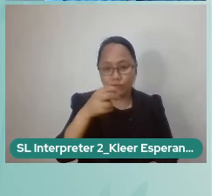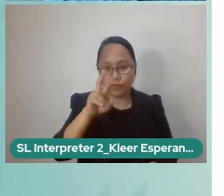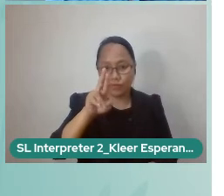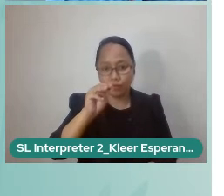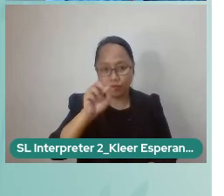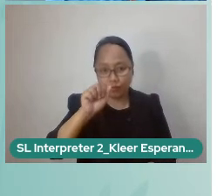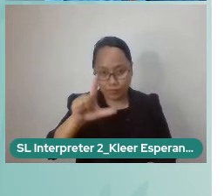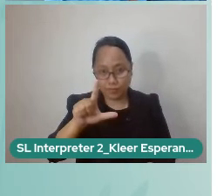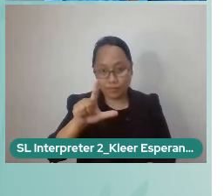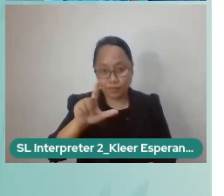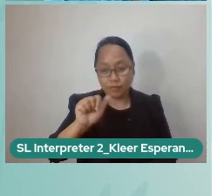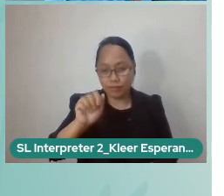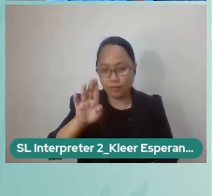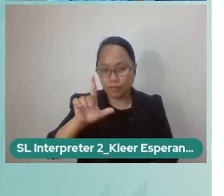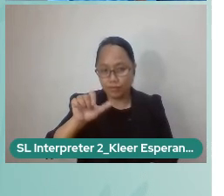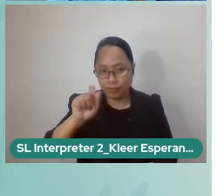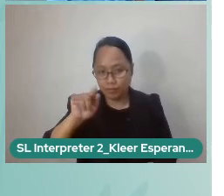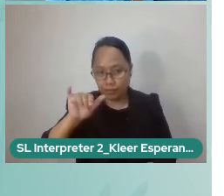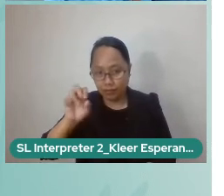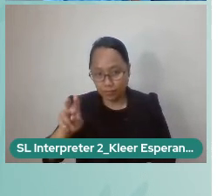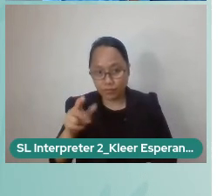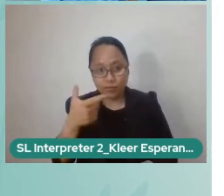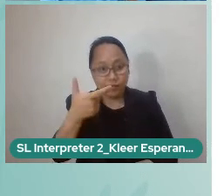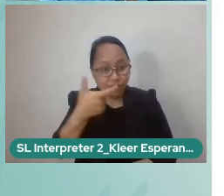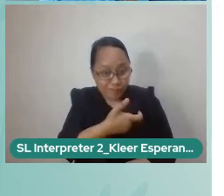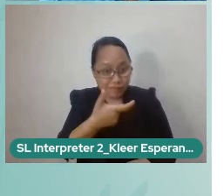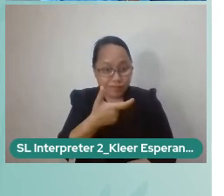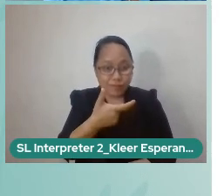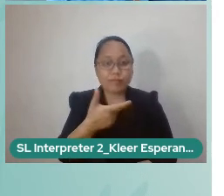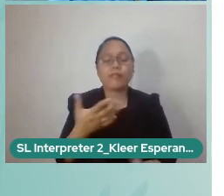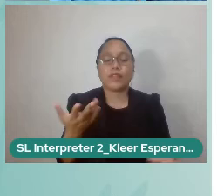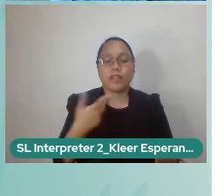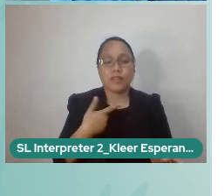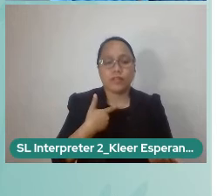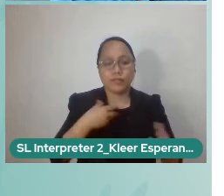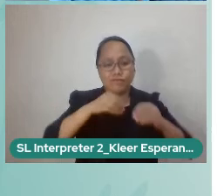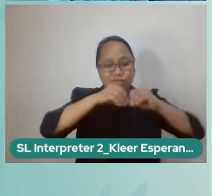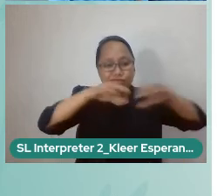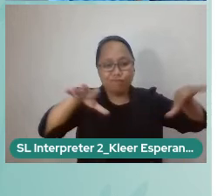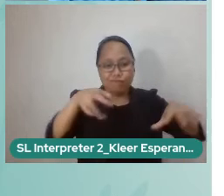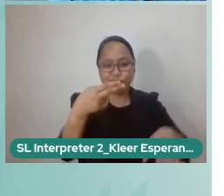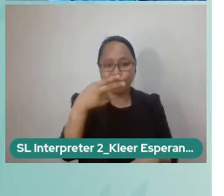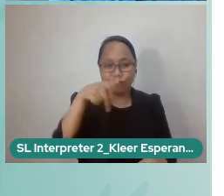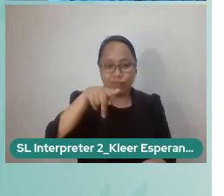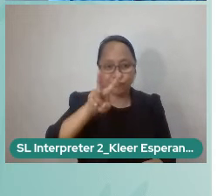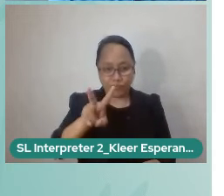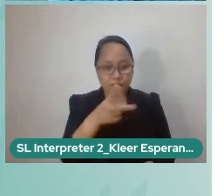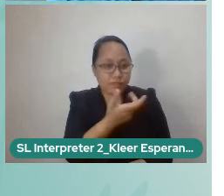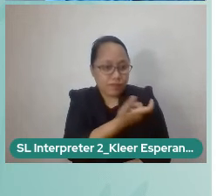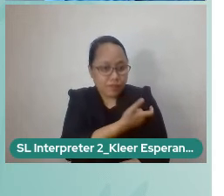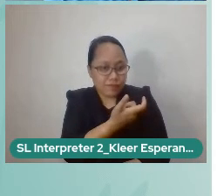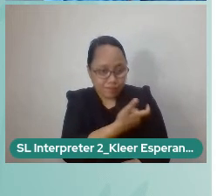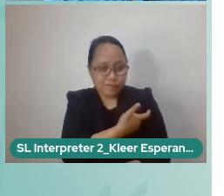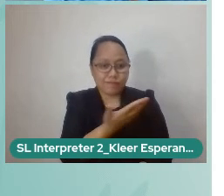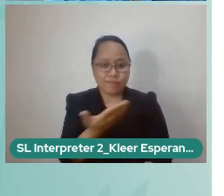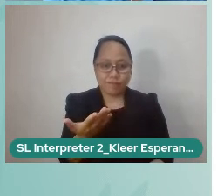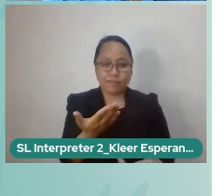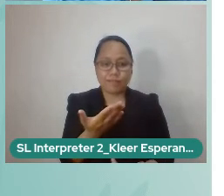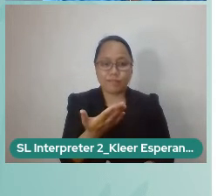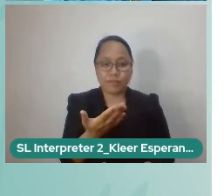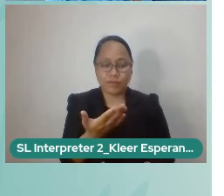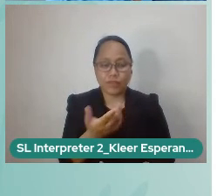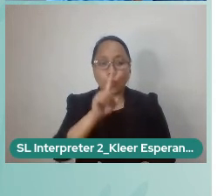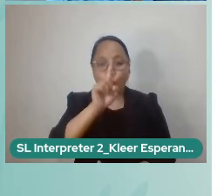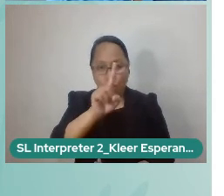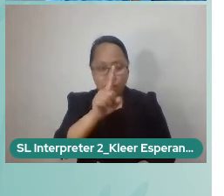with a positive recommendation from our HTA Council using the single dose. And of course, we are